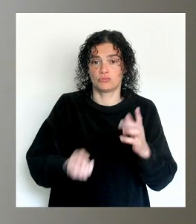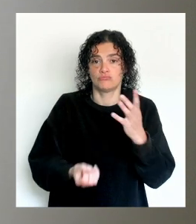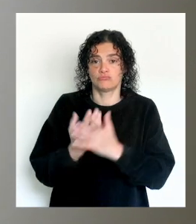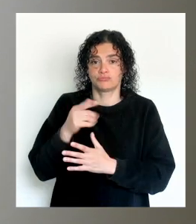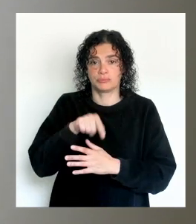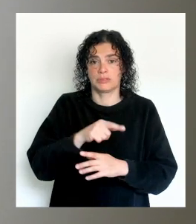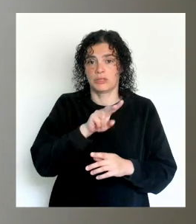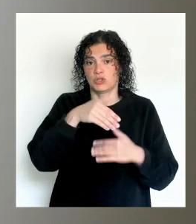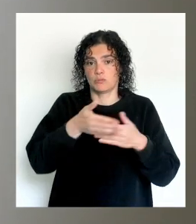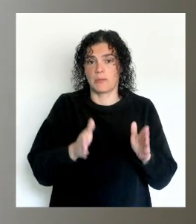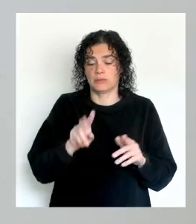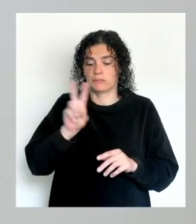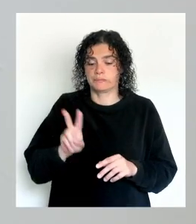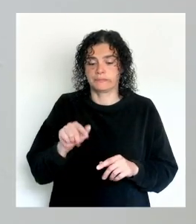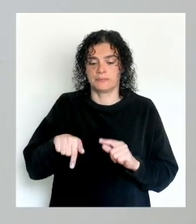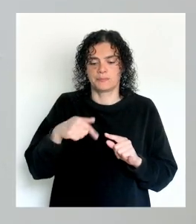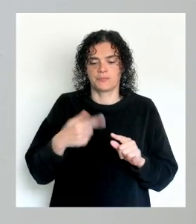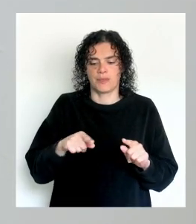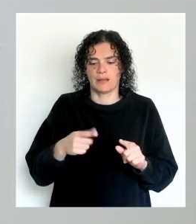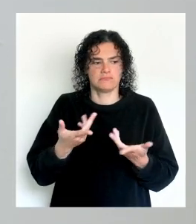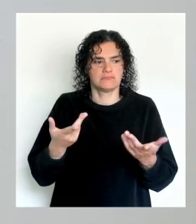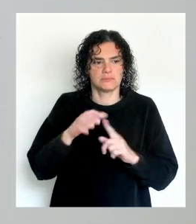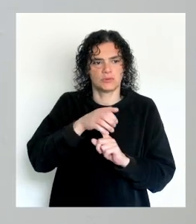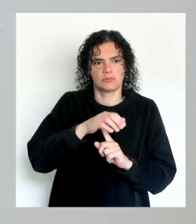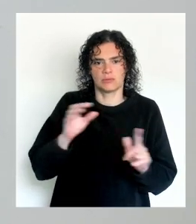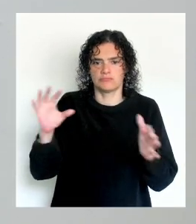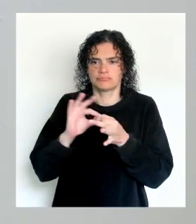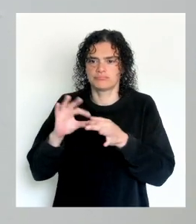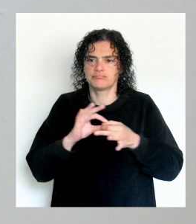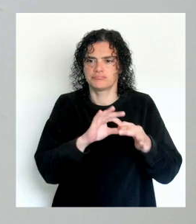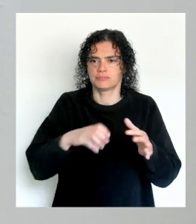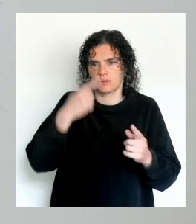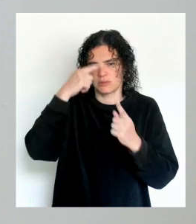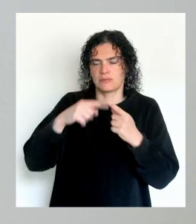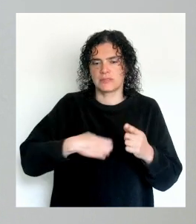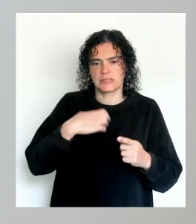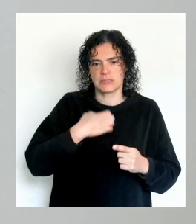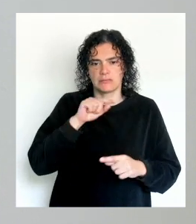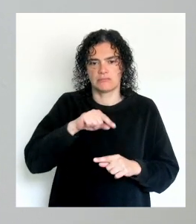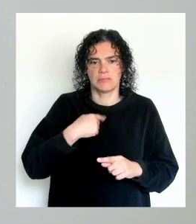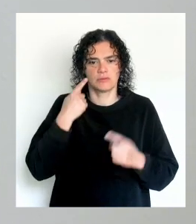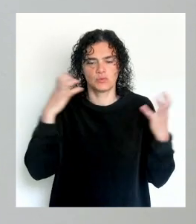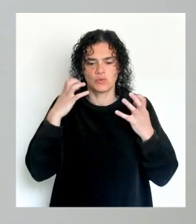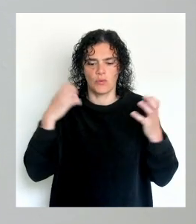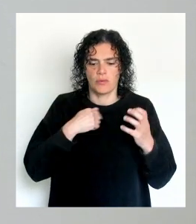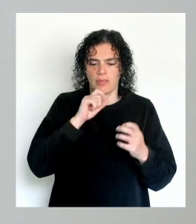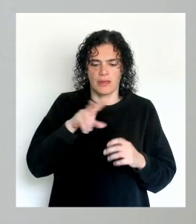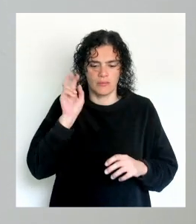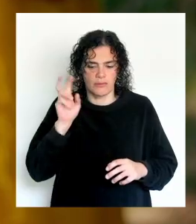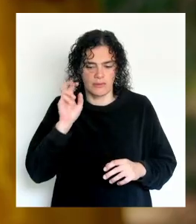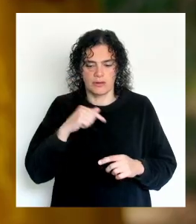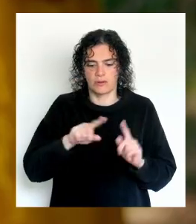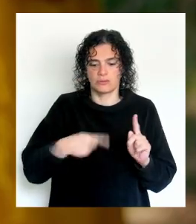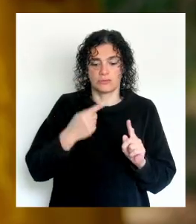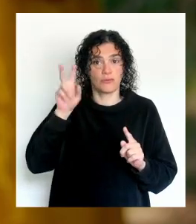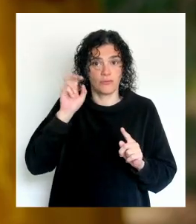second space, which is made by attaching different kinds of mushrooms to sensors, and that creates the sound that